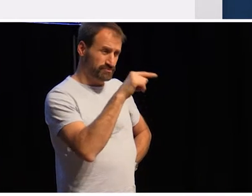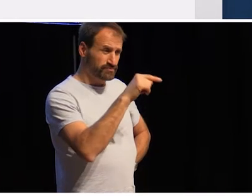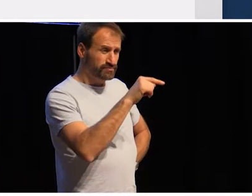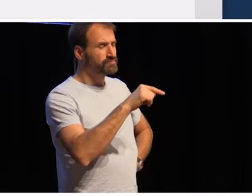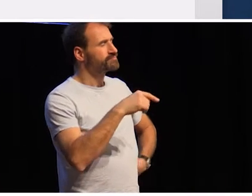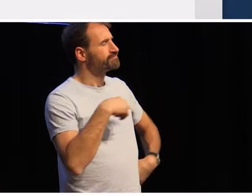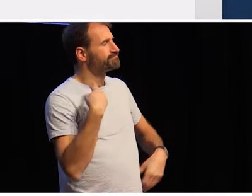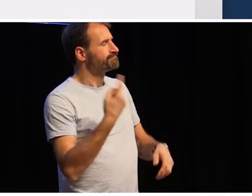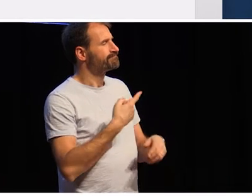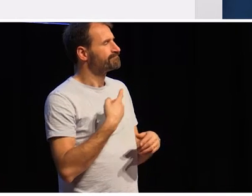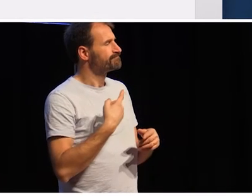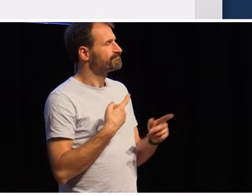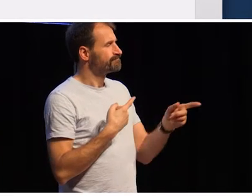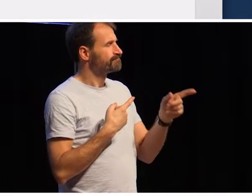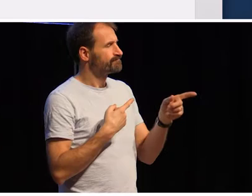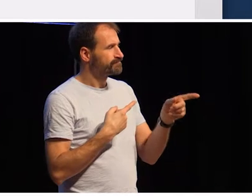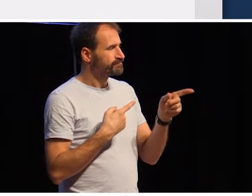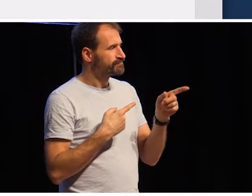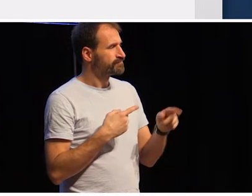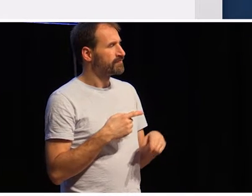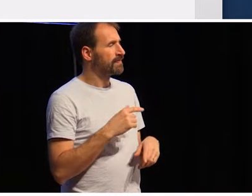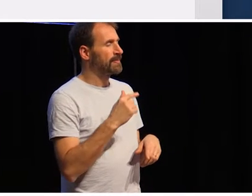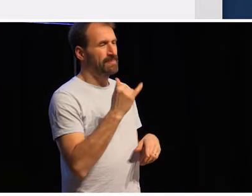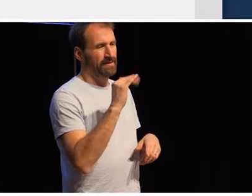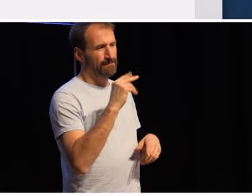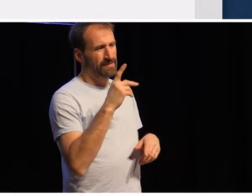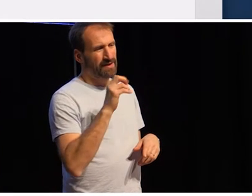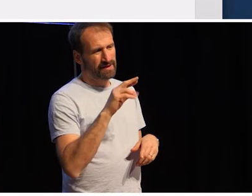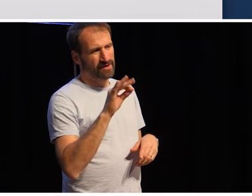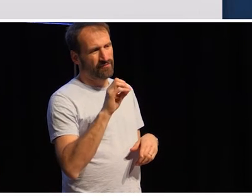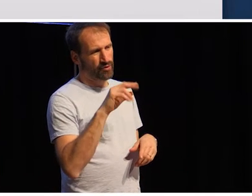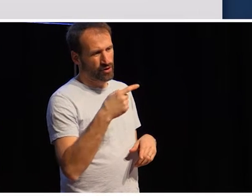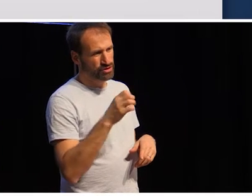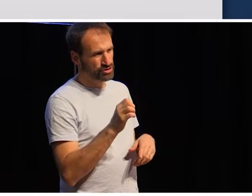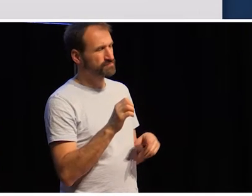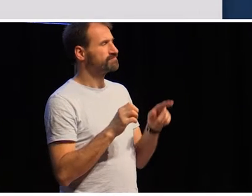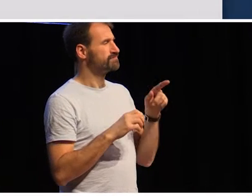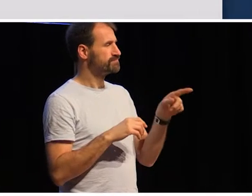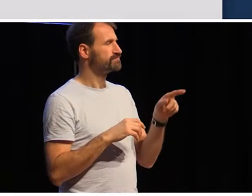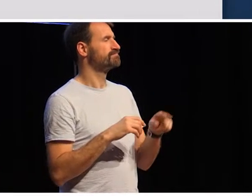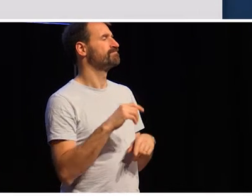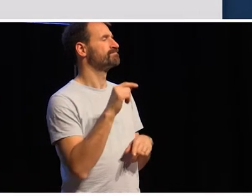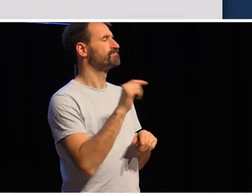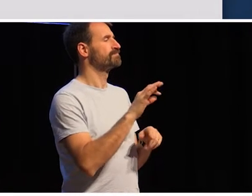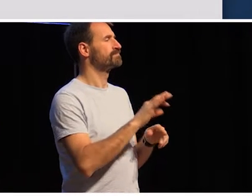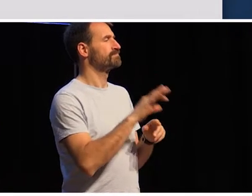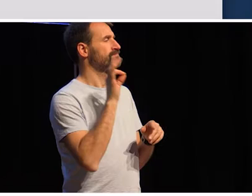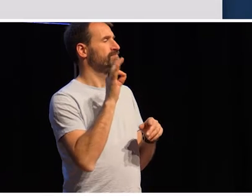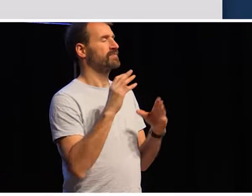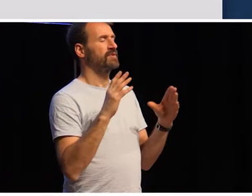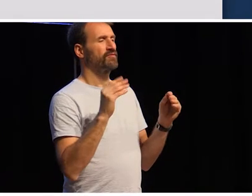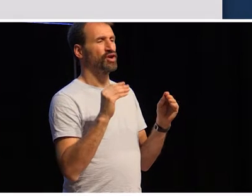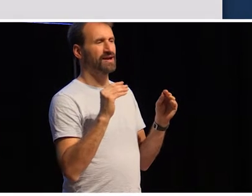taking all that data from the temperature, humidity, and light sensors and writing